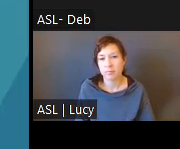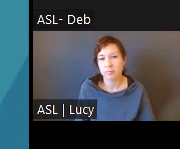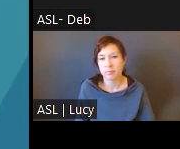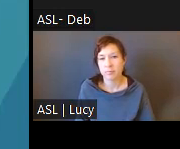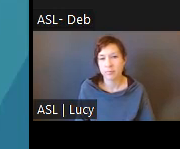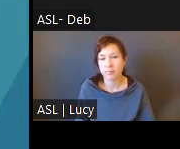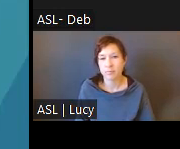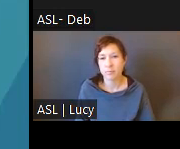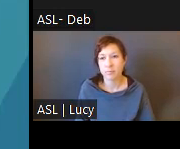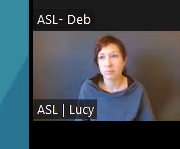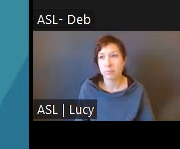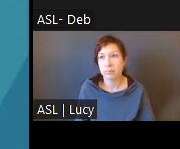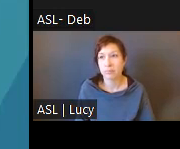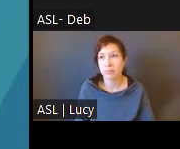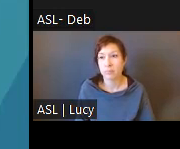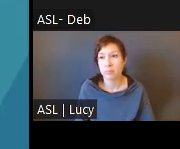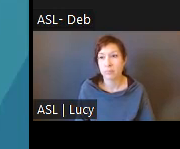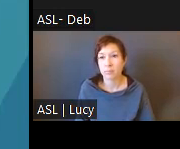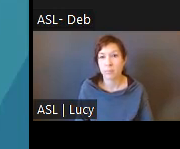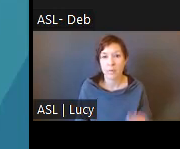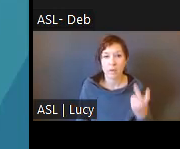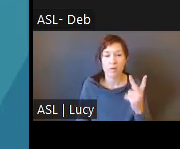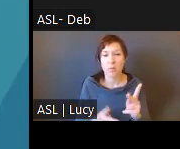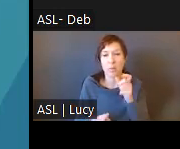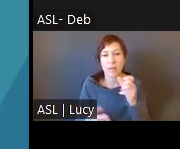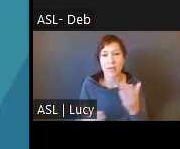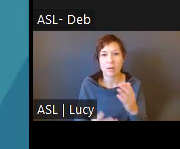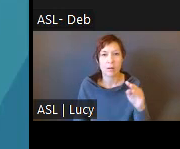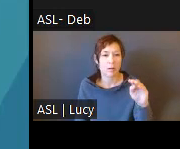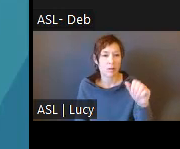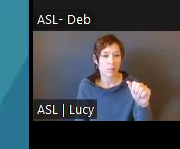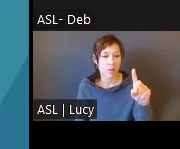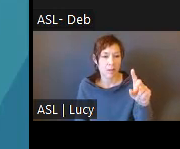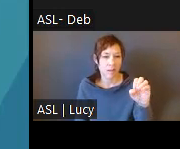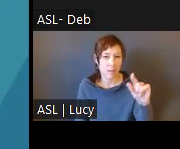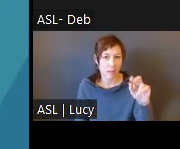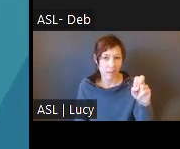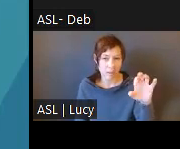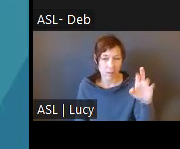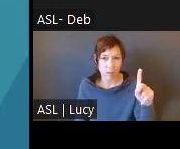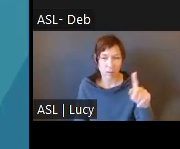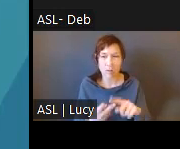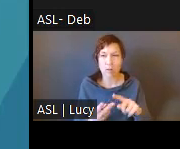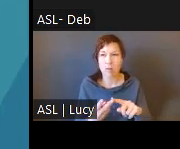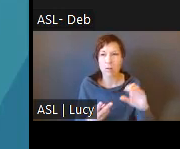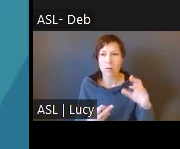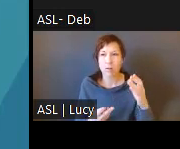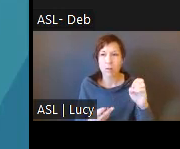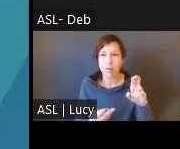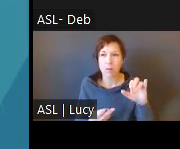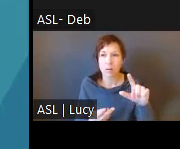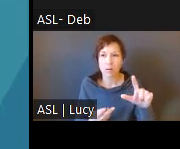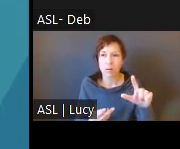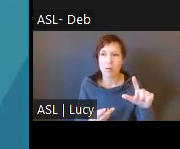Two people will not be attending today, Madeline Cook and Cheryl Hawley, and Ari Zorn will be a little late. He'll